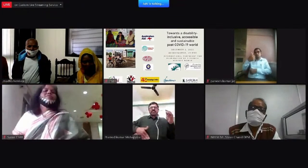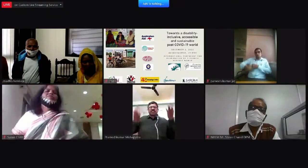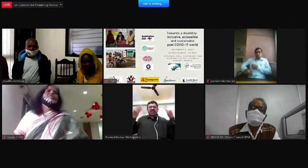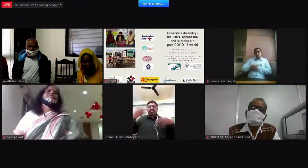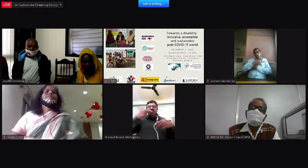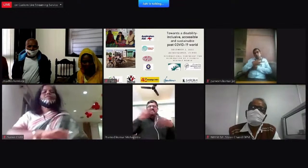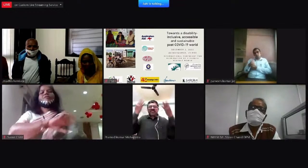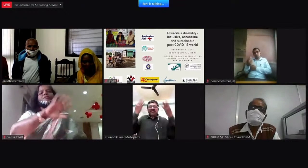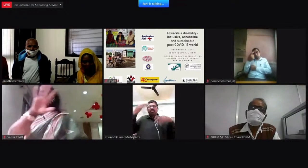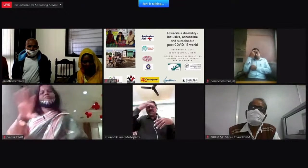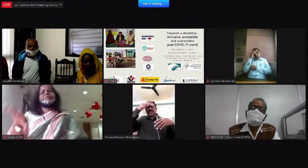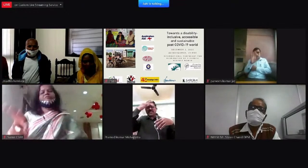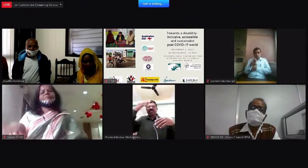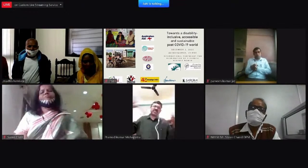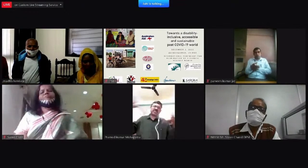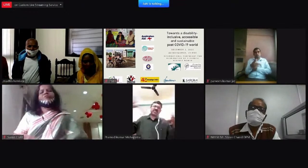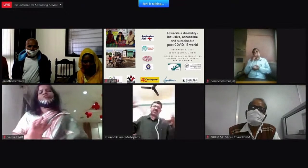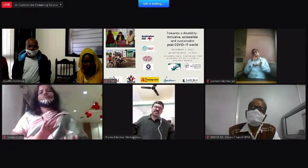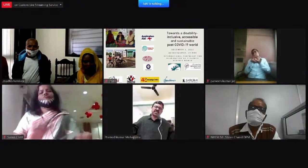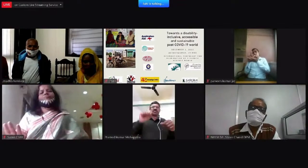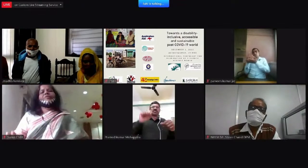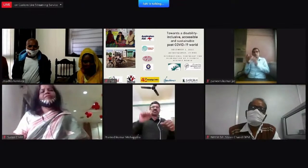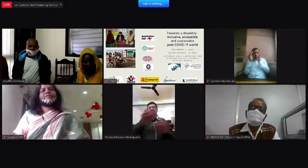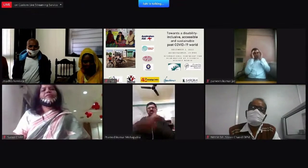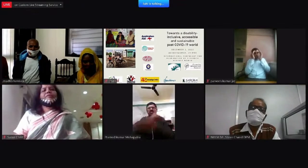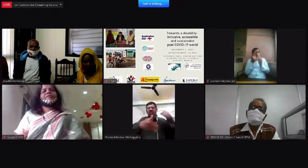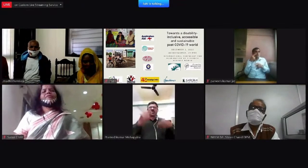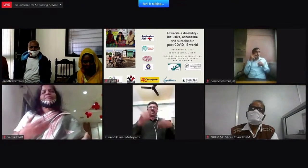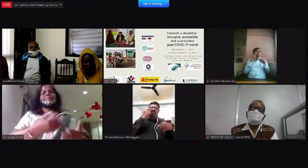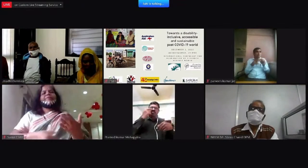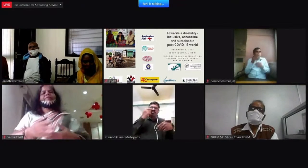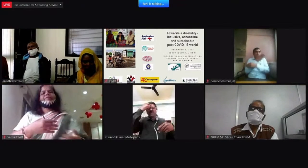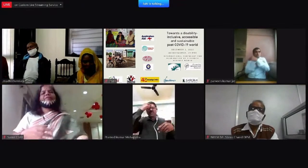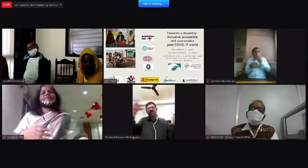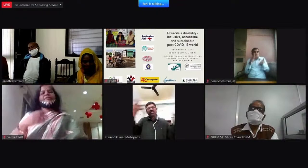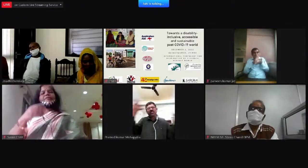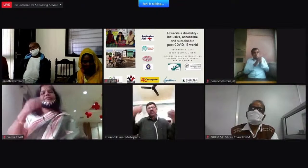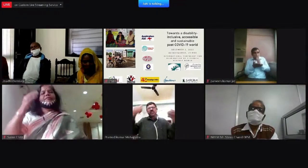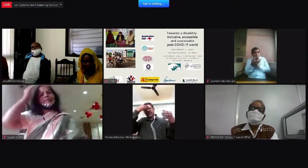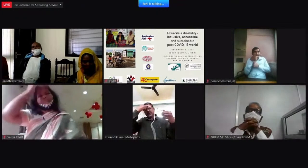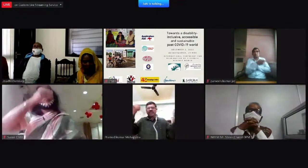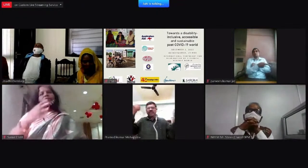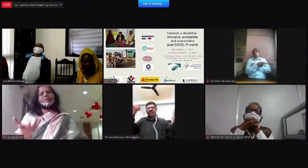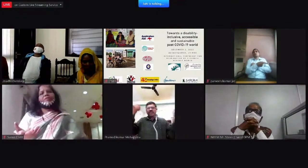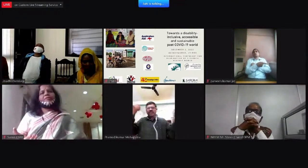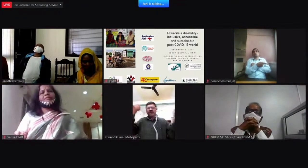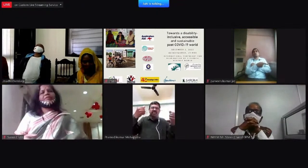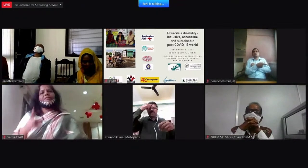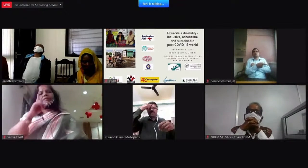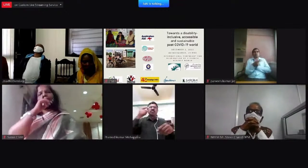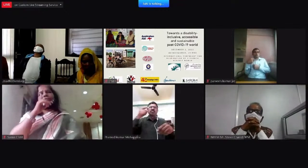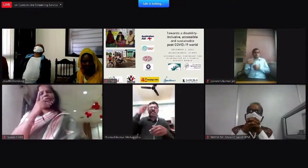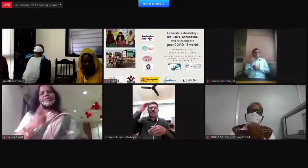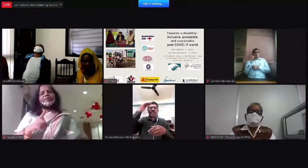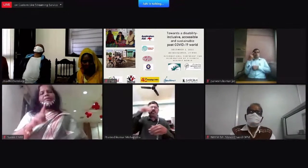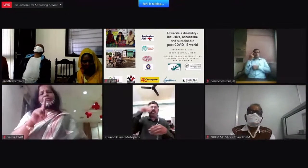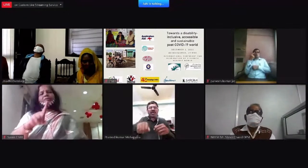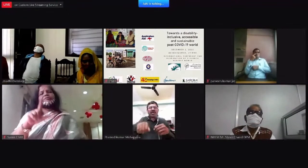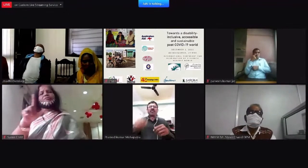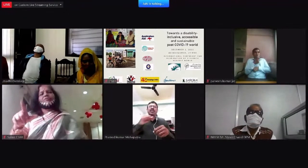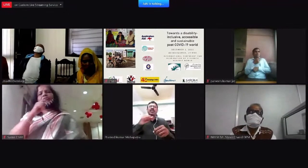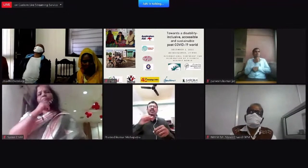or going to the toilet. And we've seen the challenges that a differently abled woman